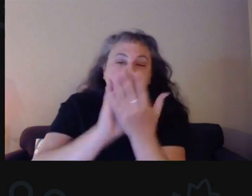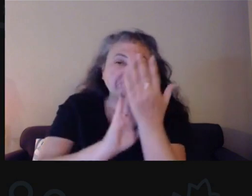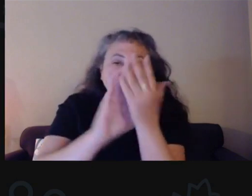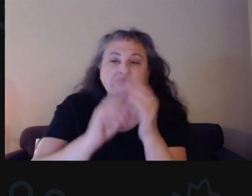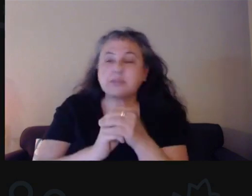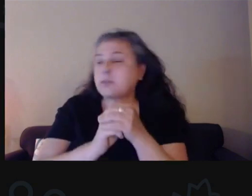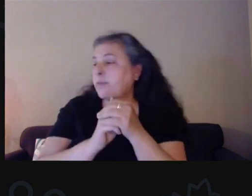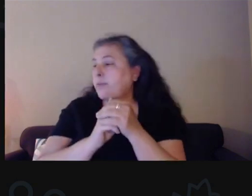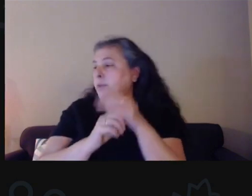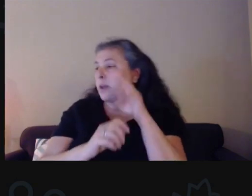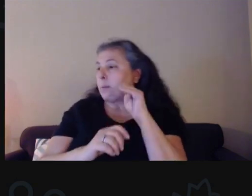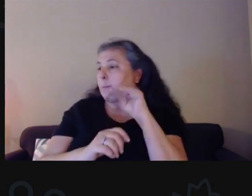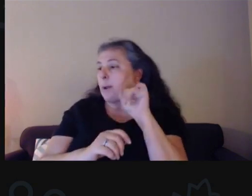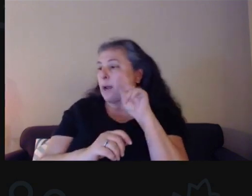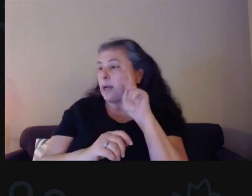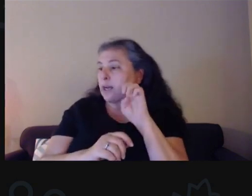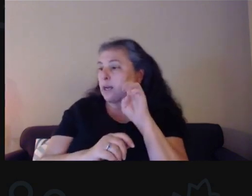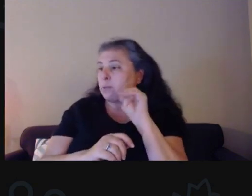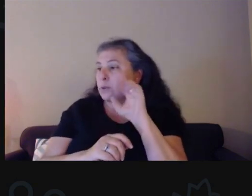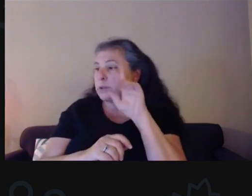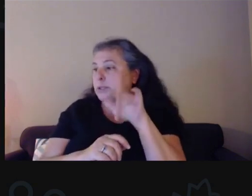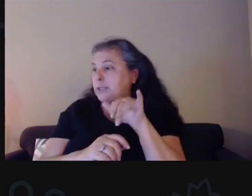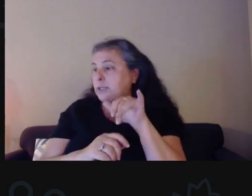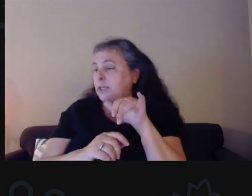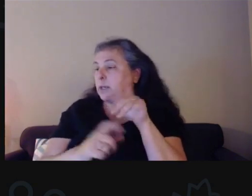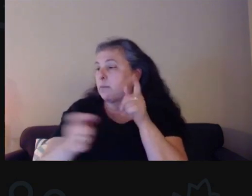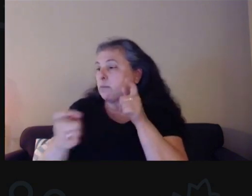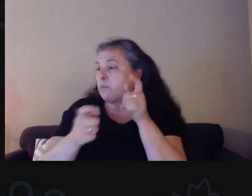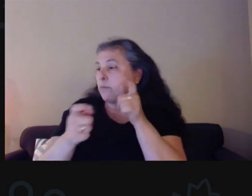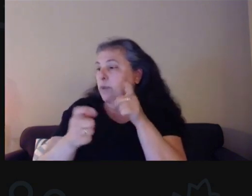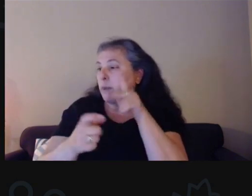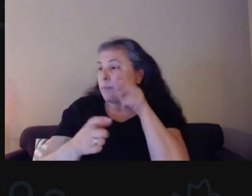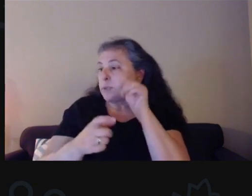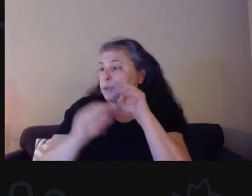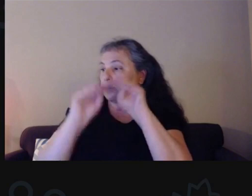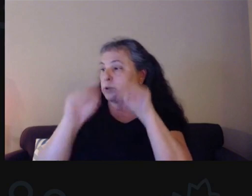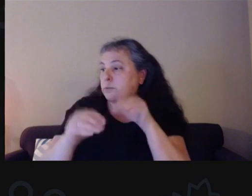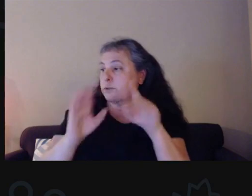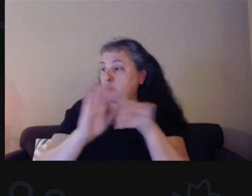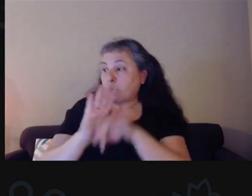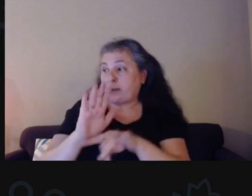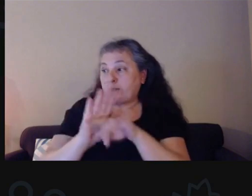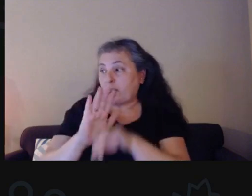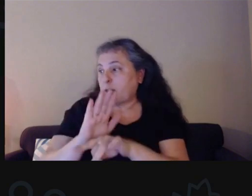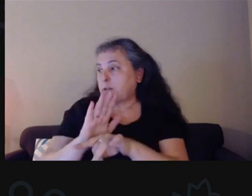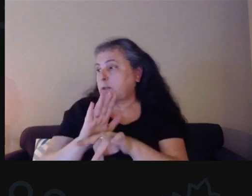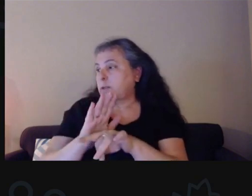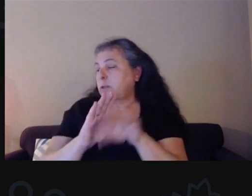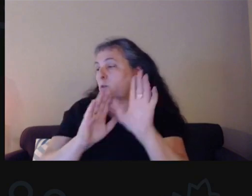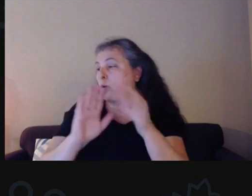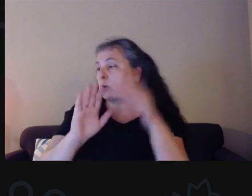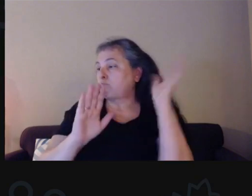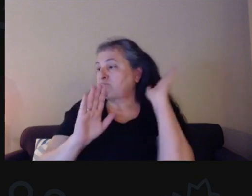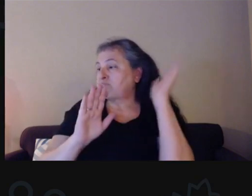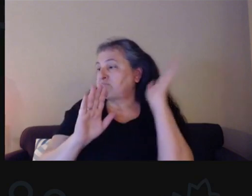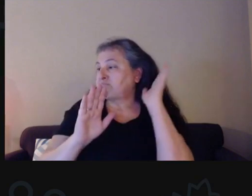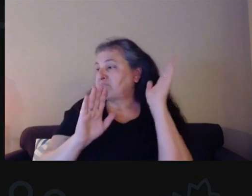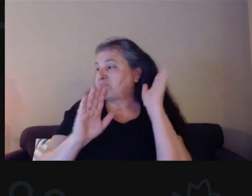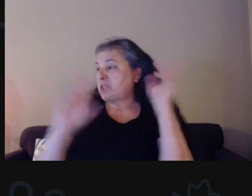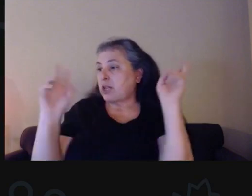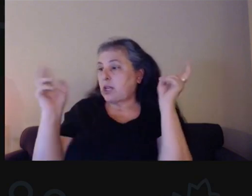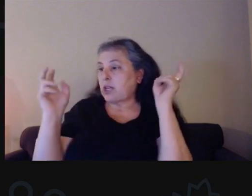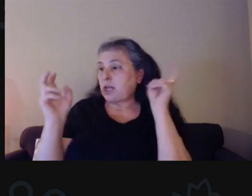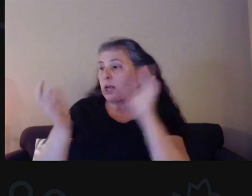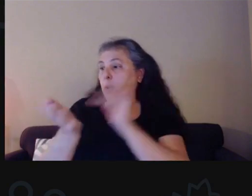presented by Mike Mosley, curator of the Pearson Museum in Springfield, Illinois, and he will present a program titled Medicine